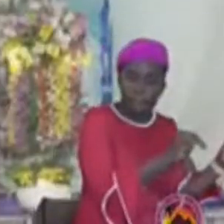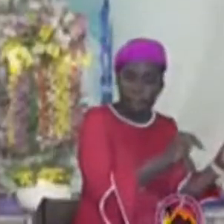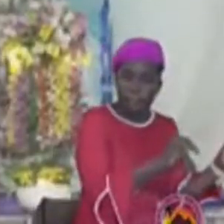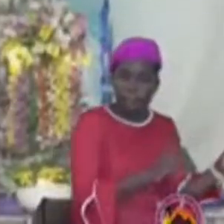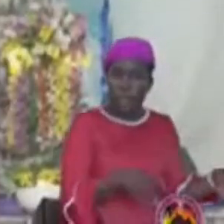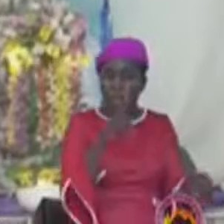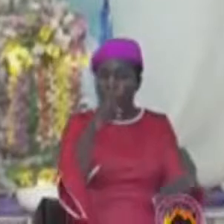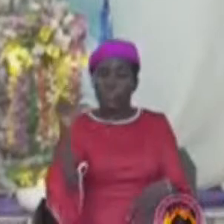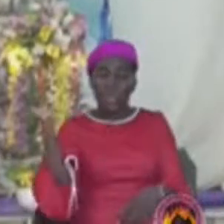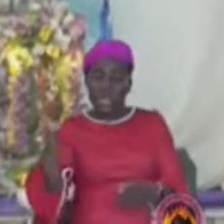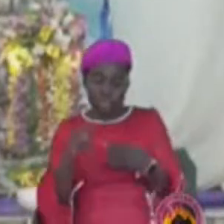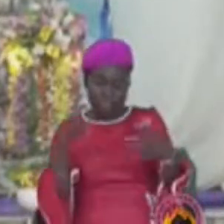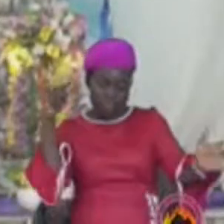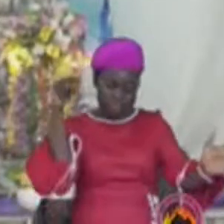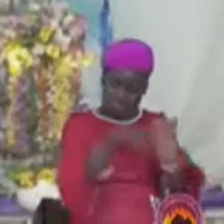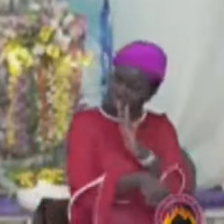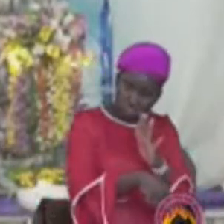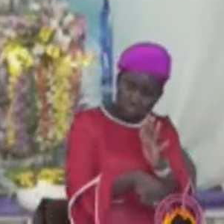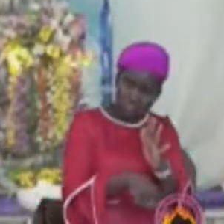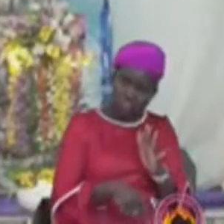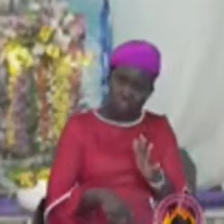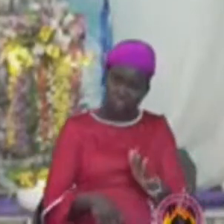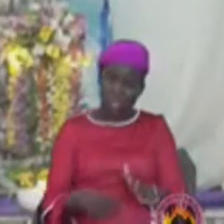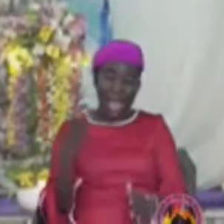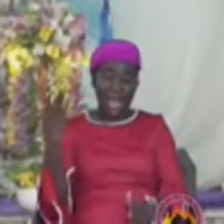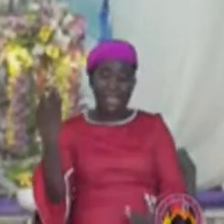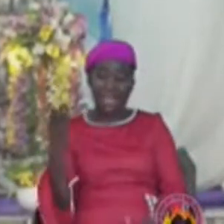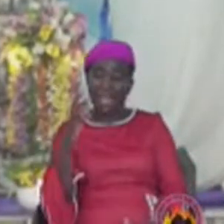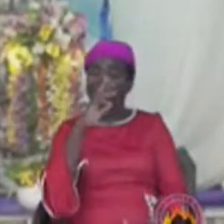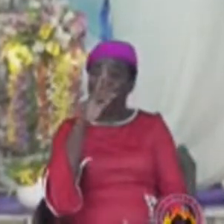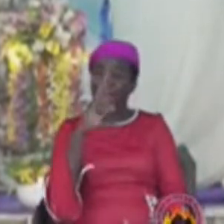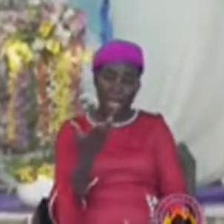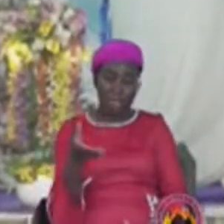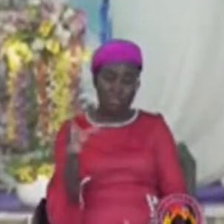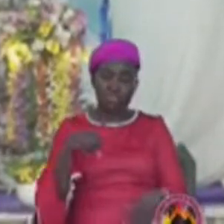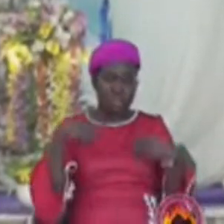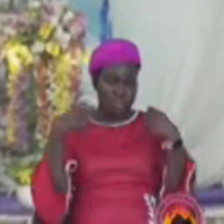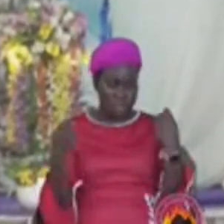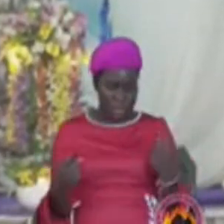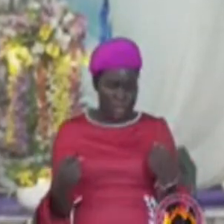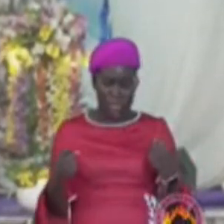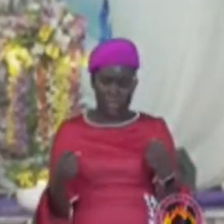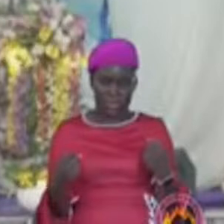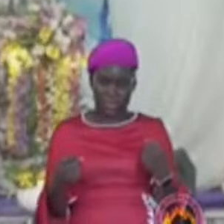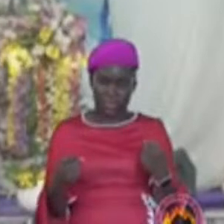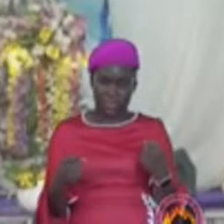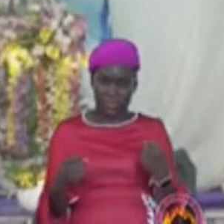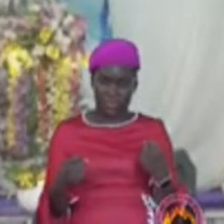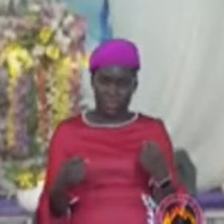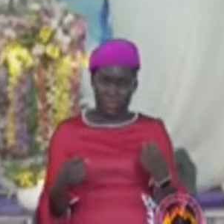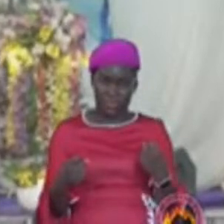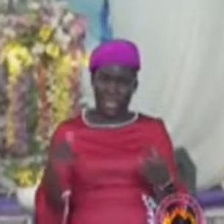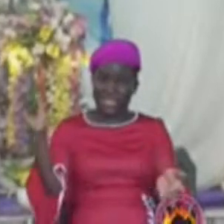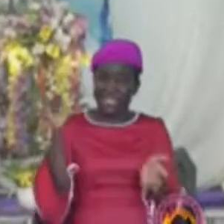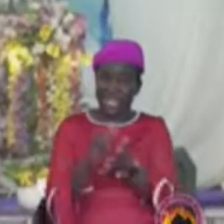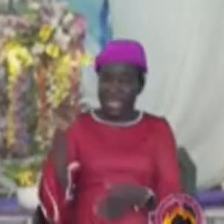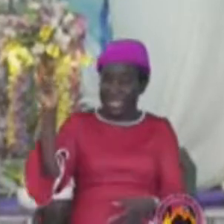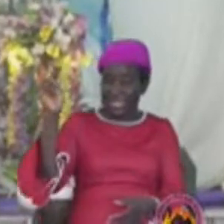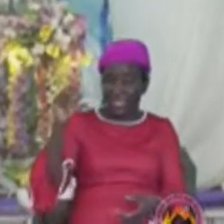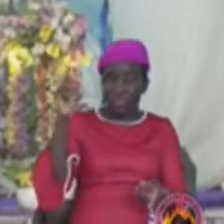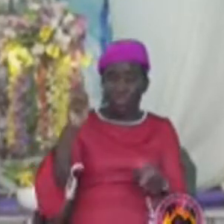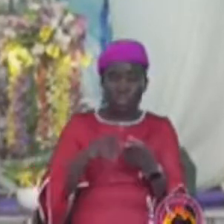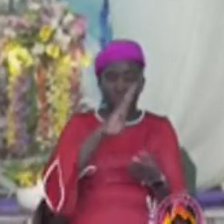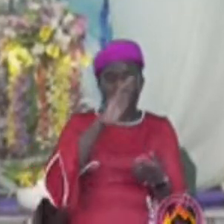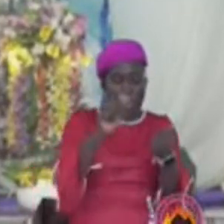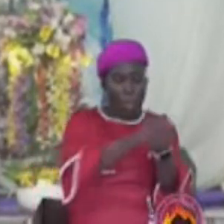You need to kill. There are those powers that need to be shot